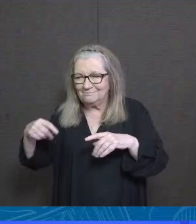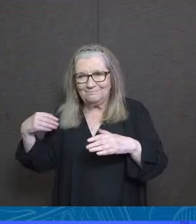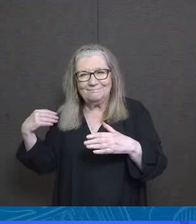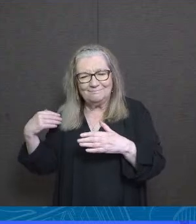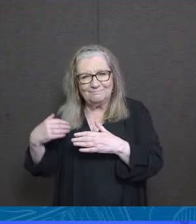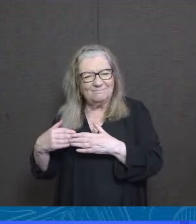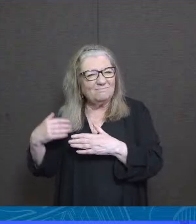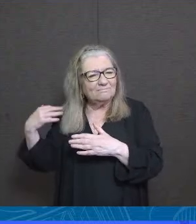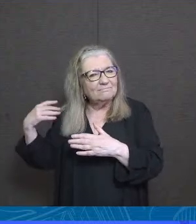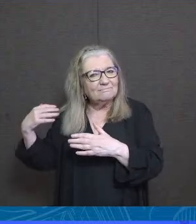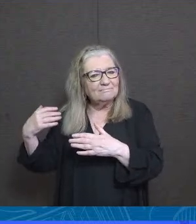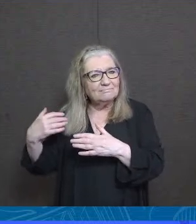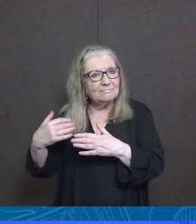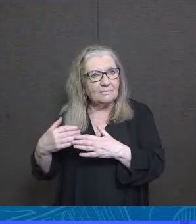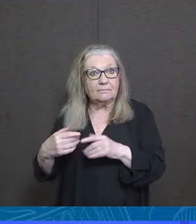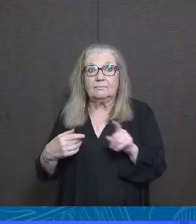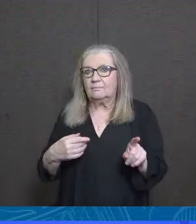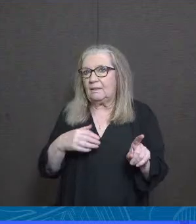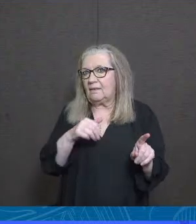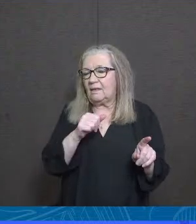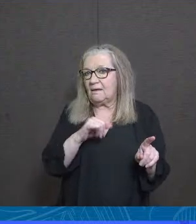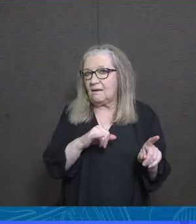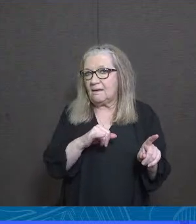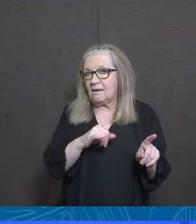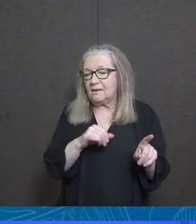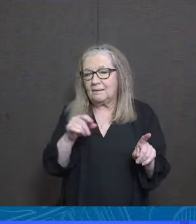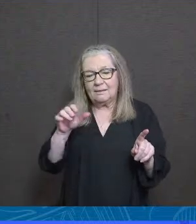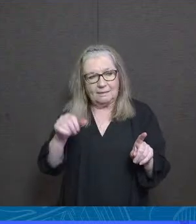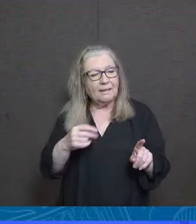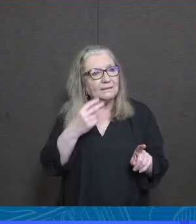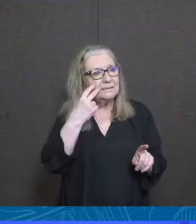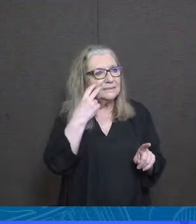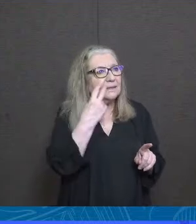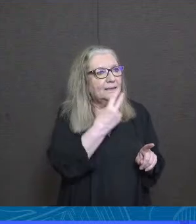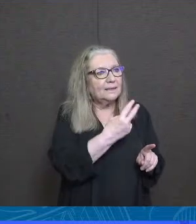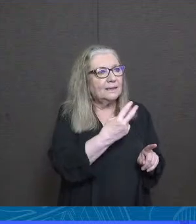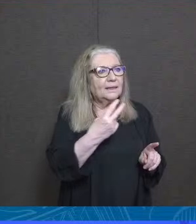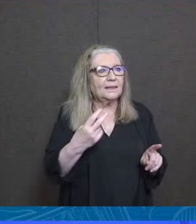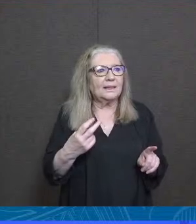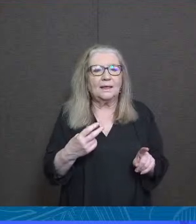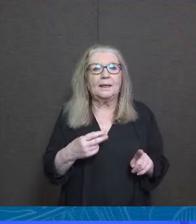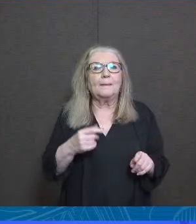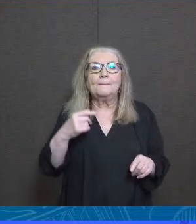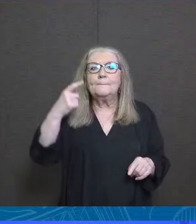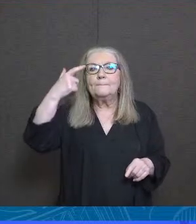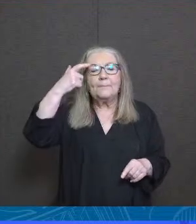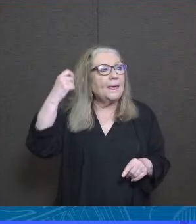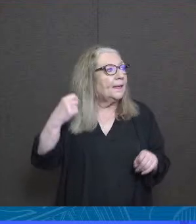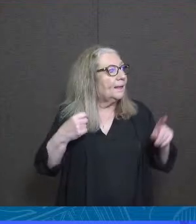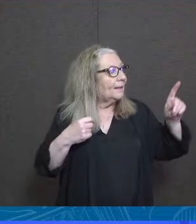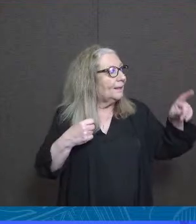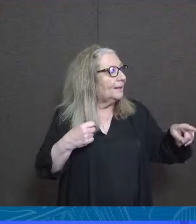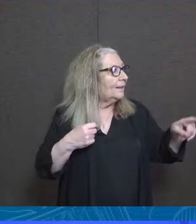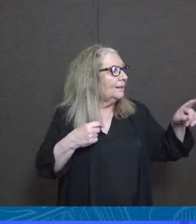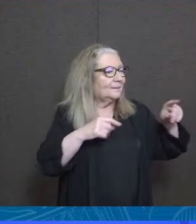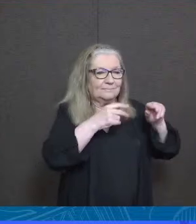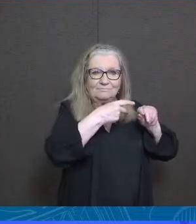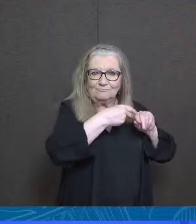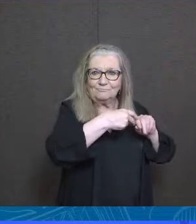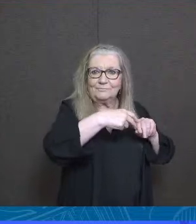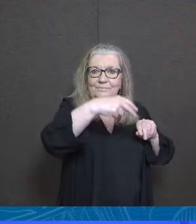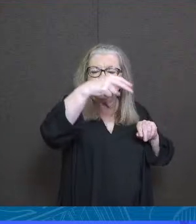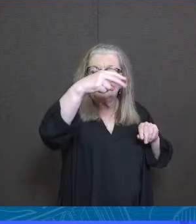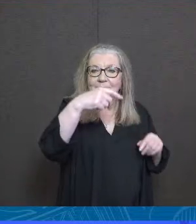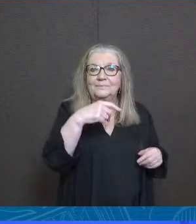Google, named GraphCast. You can see at the plots, the black one is the HRES from